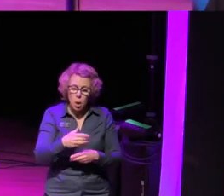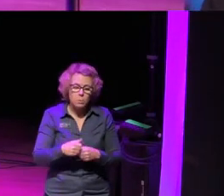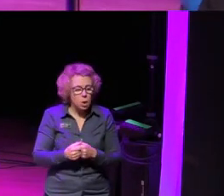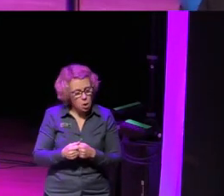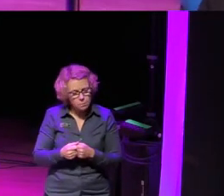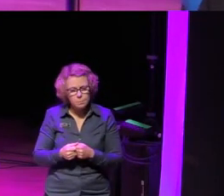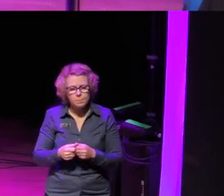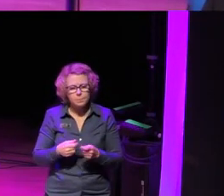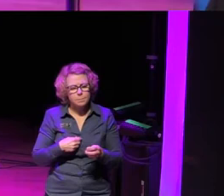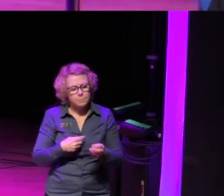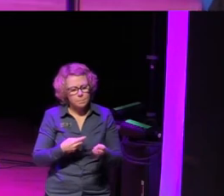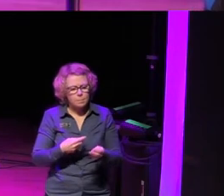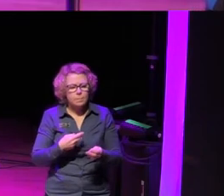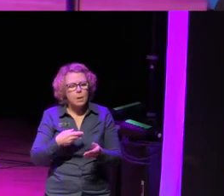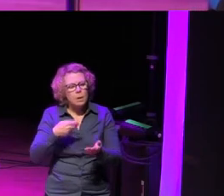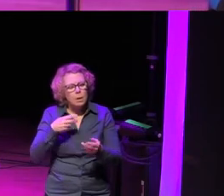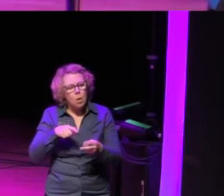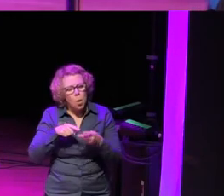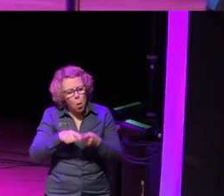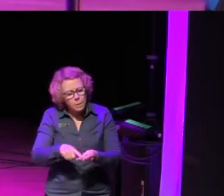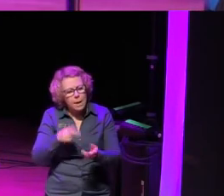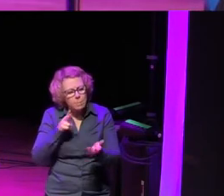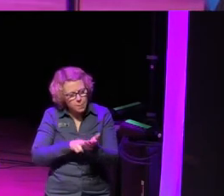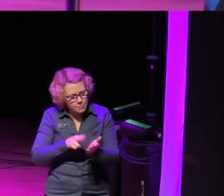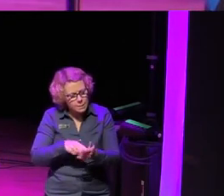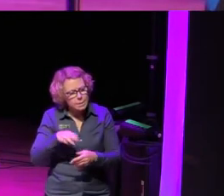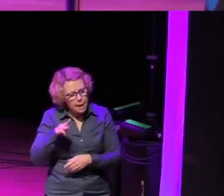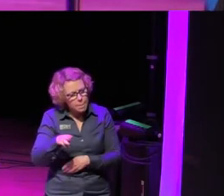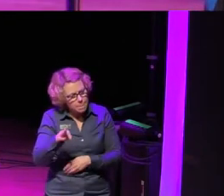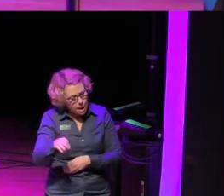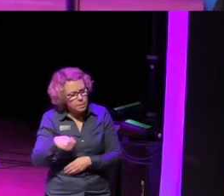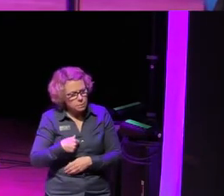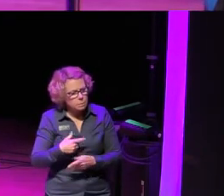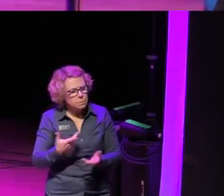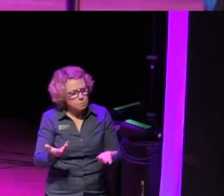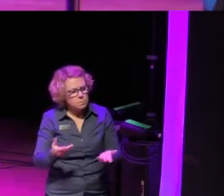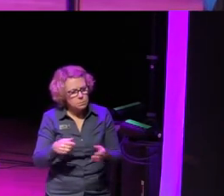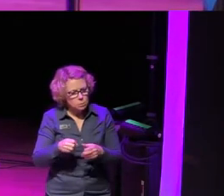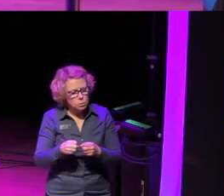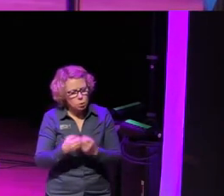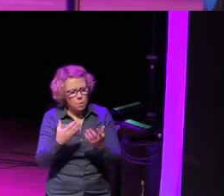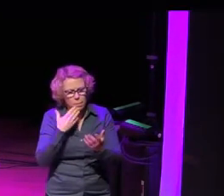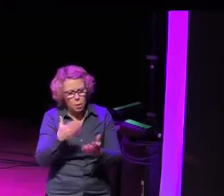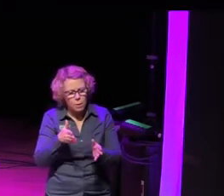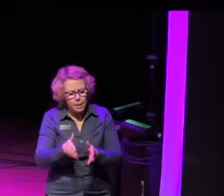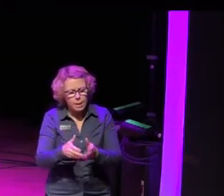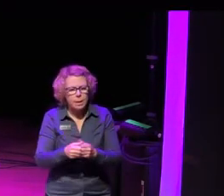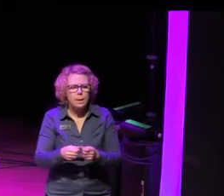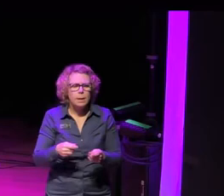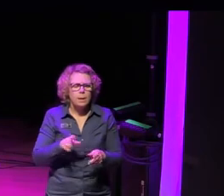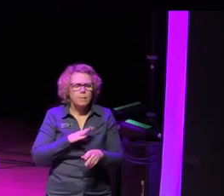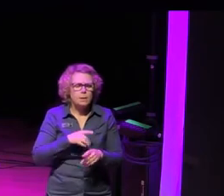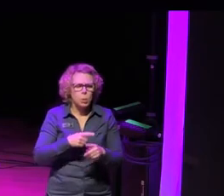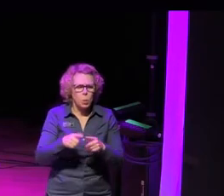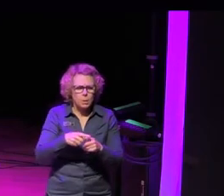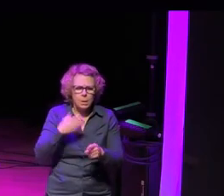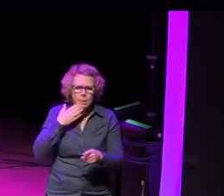again, human rights. So but whistleblowers, let me yeah. just also mm. come back to your question on sort of the different approaches.